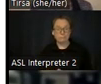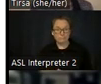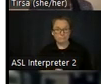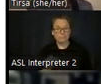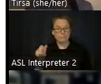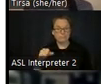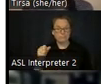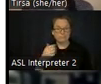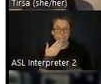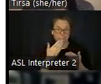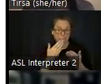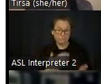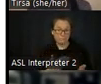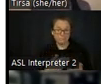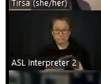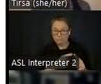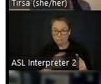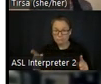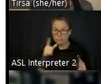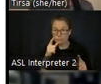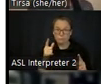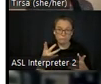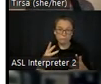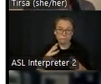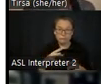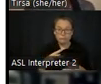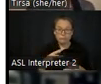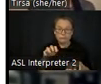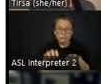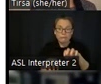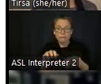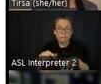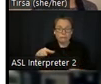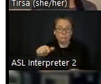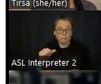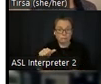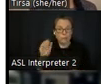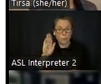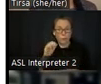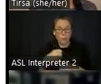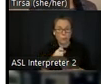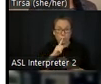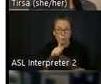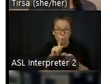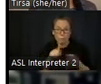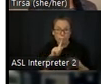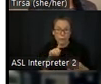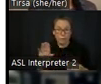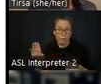And thank you for everyone who's like participating in the Q&A. We'll definitely make sure that things get answered there too, but I'll move forward for